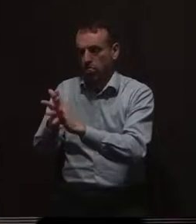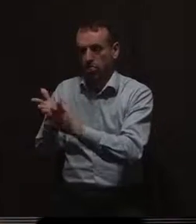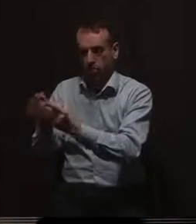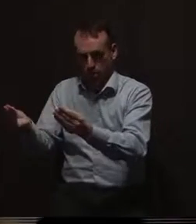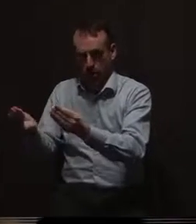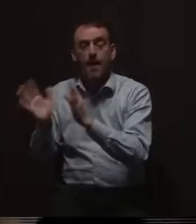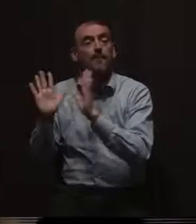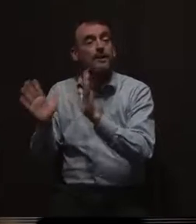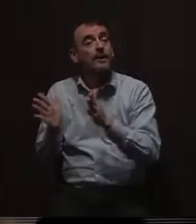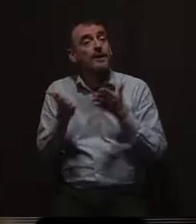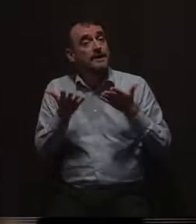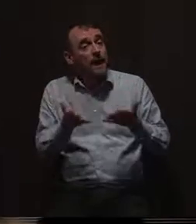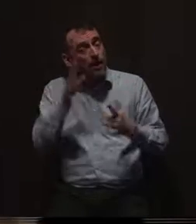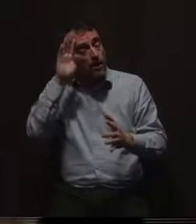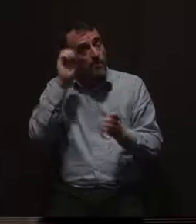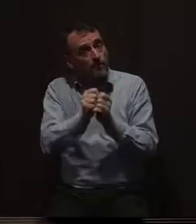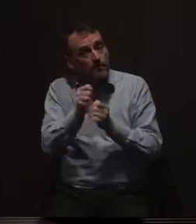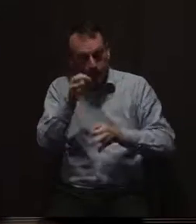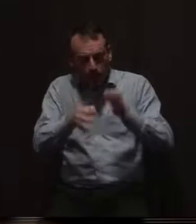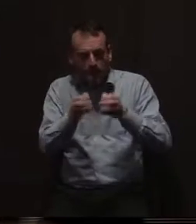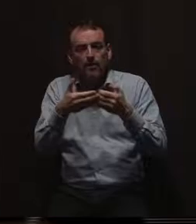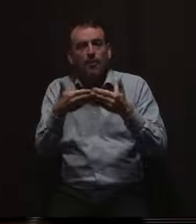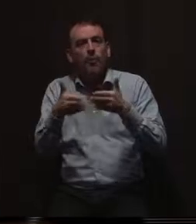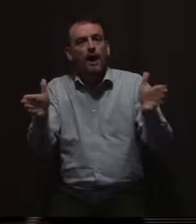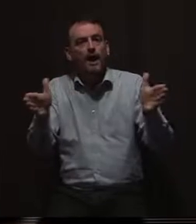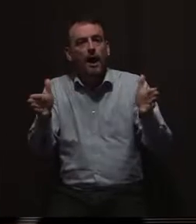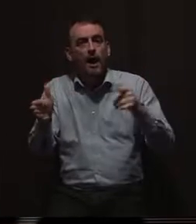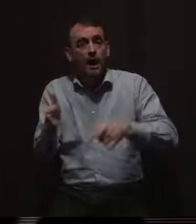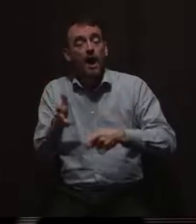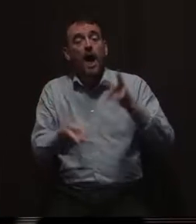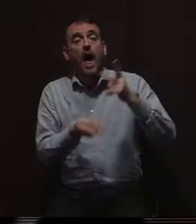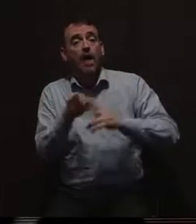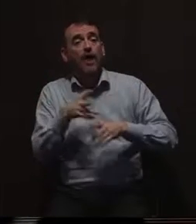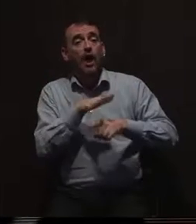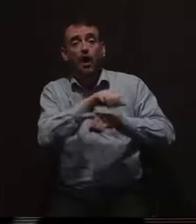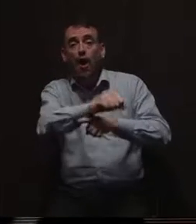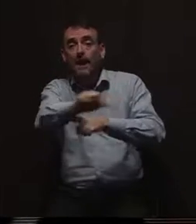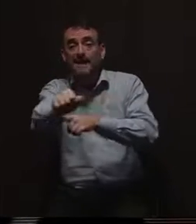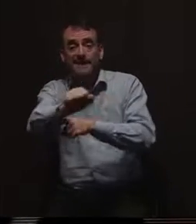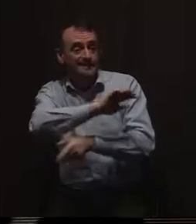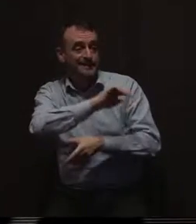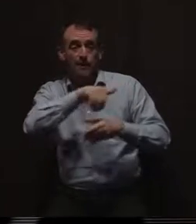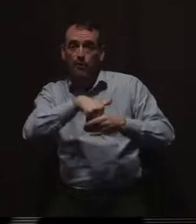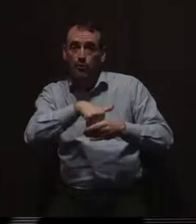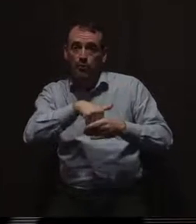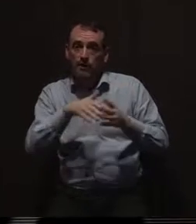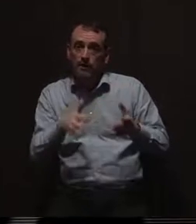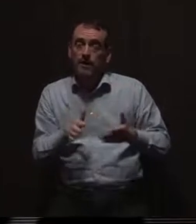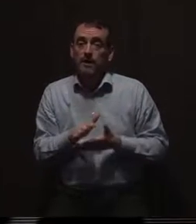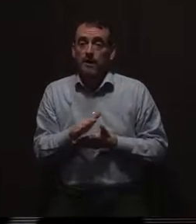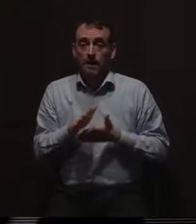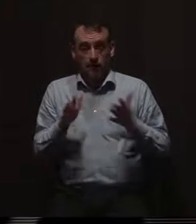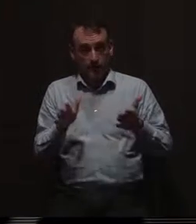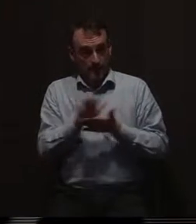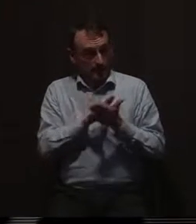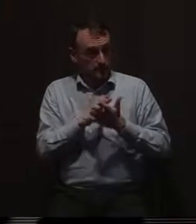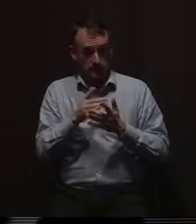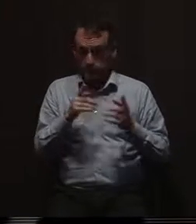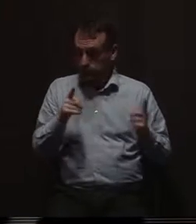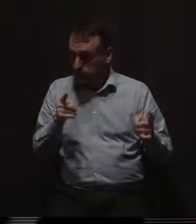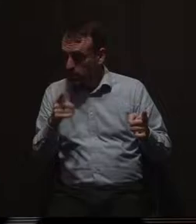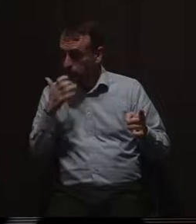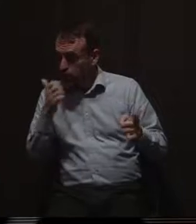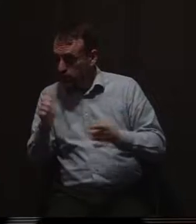and loads of other things. And that doesn't mean it has to detract from each other. On the contrary, it can strengthen each other. So the